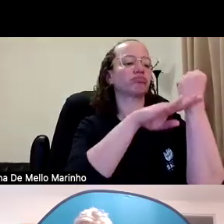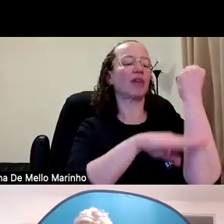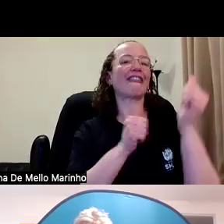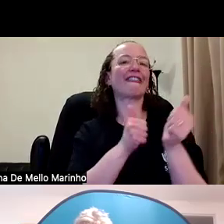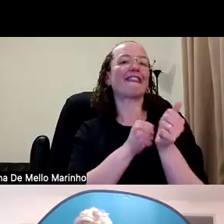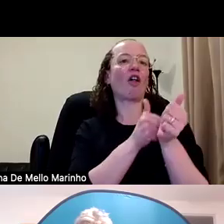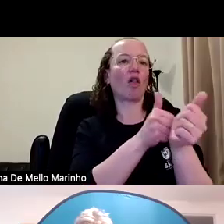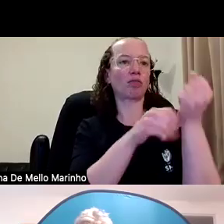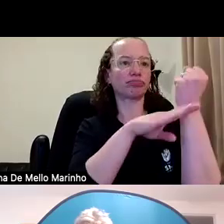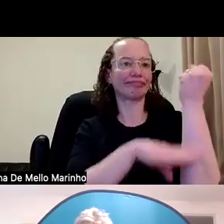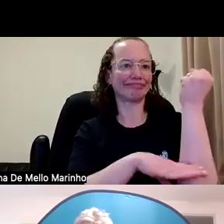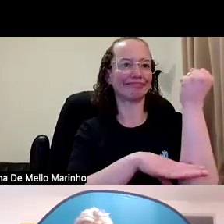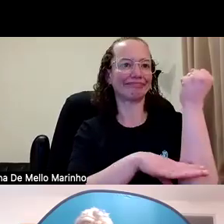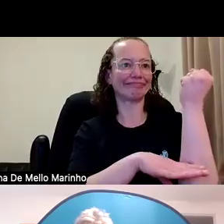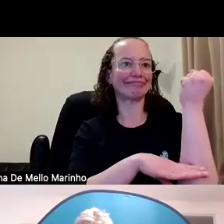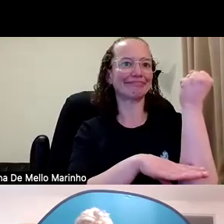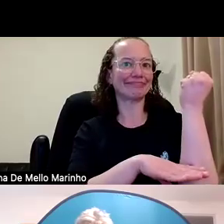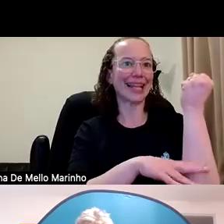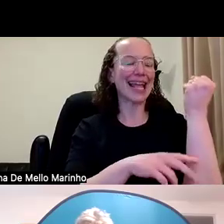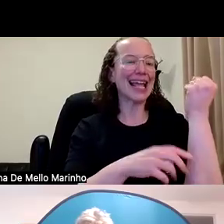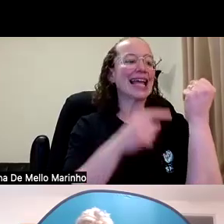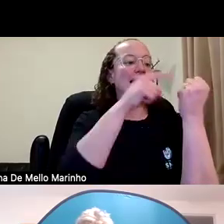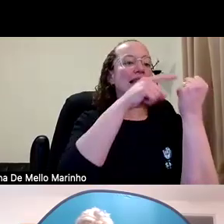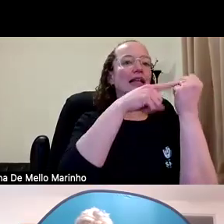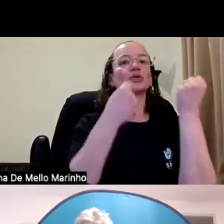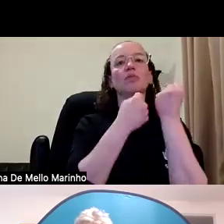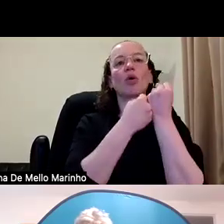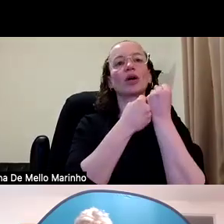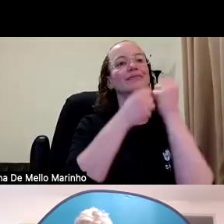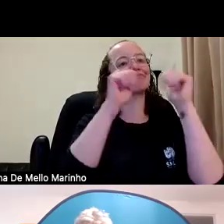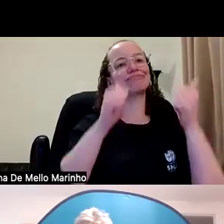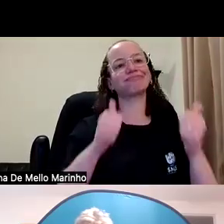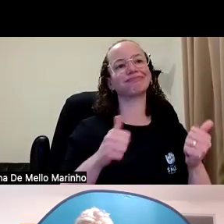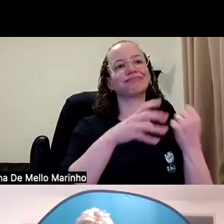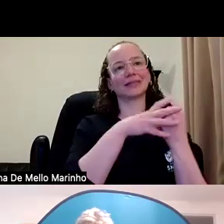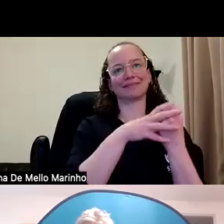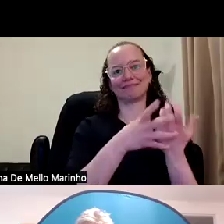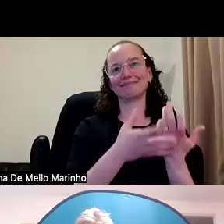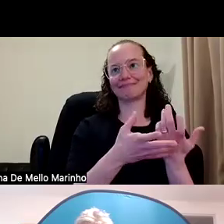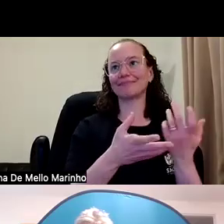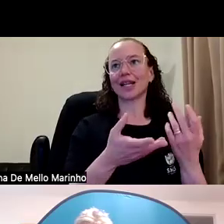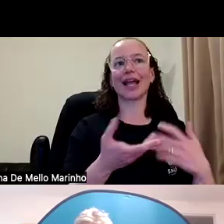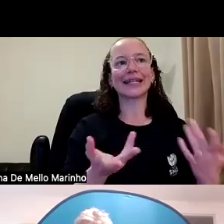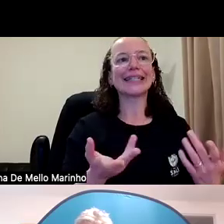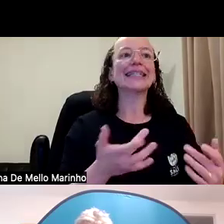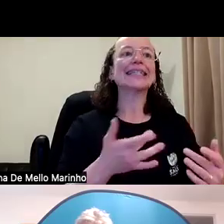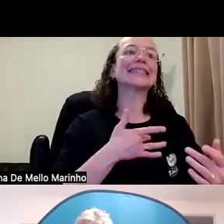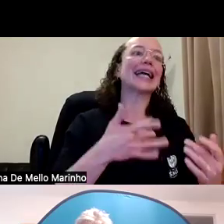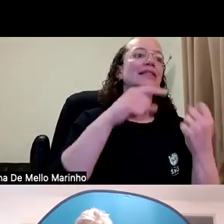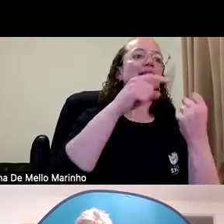And the bone doesn't recede and the gum stays. The gum is flexible. It follows the bone. So if the bone recedes, the gum will recede.